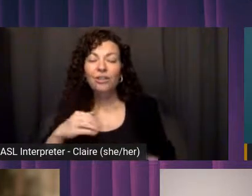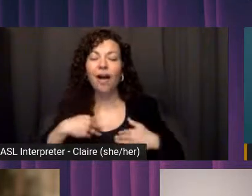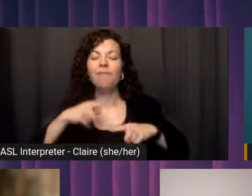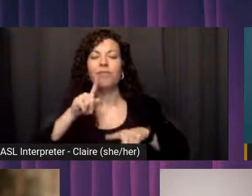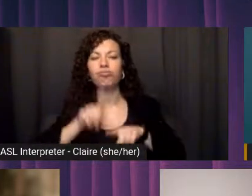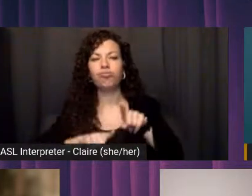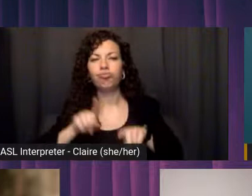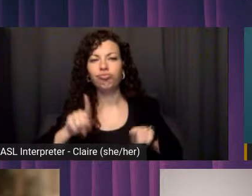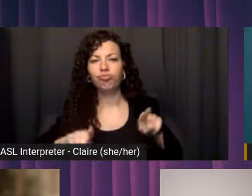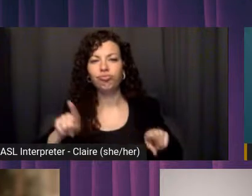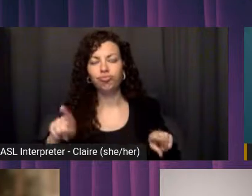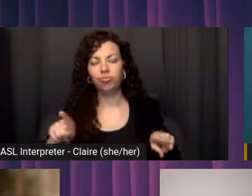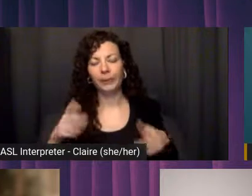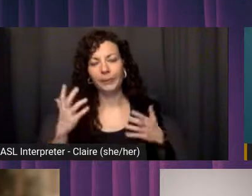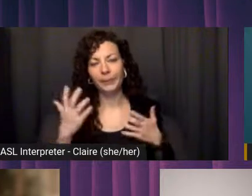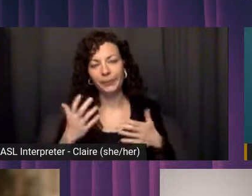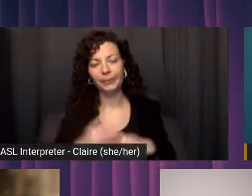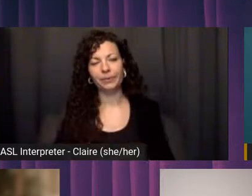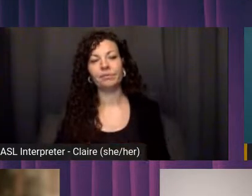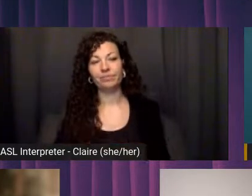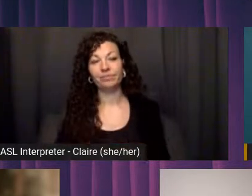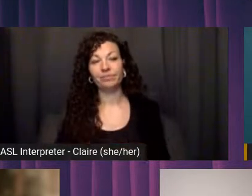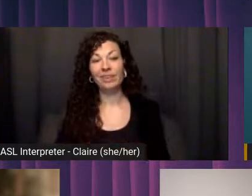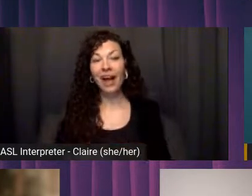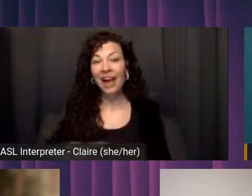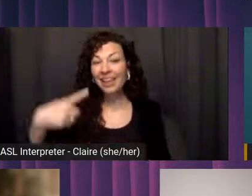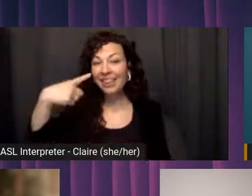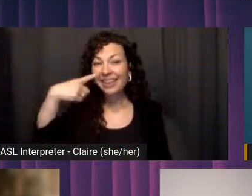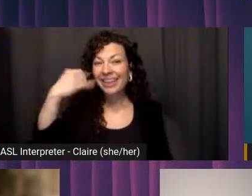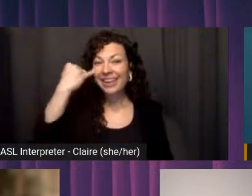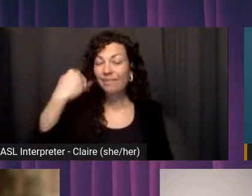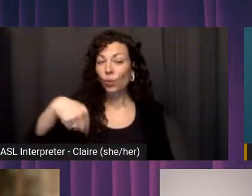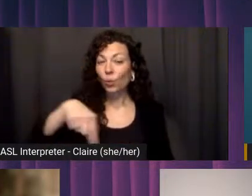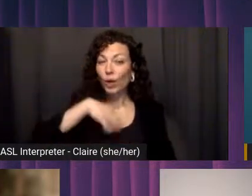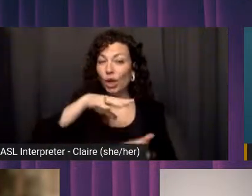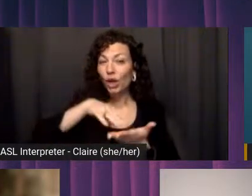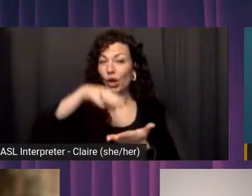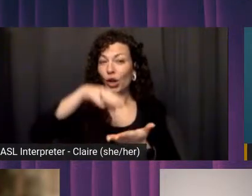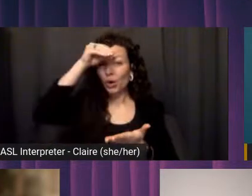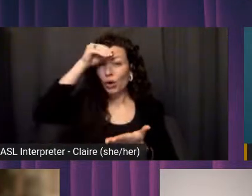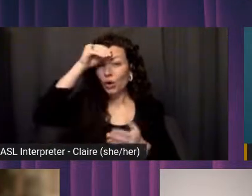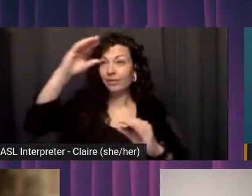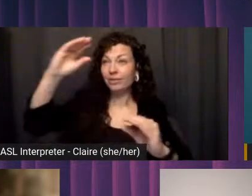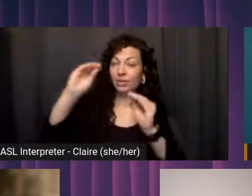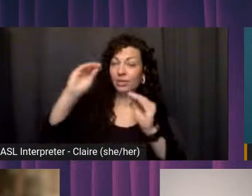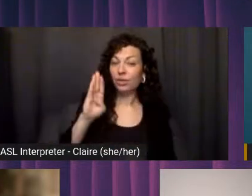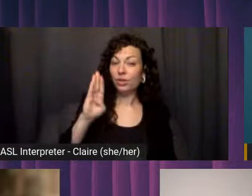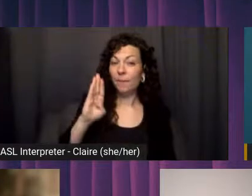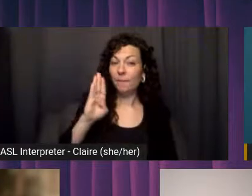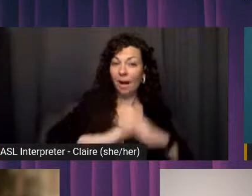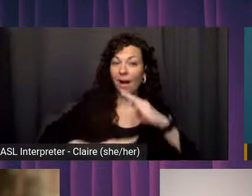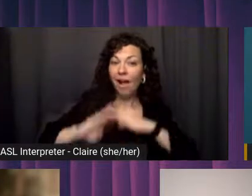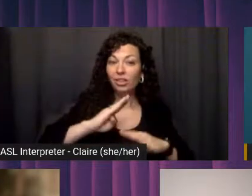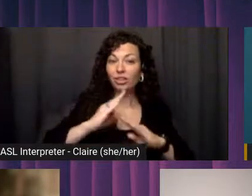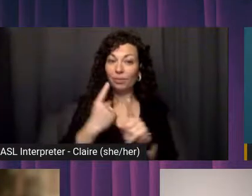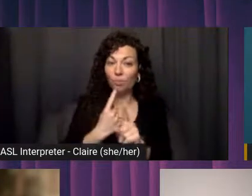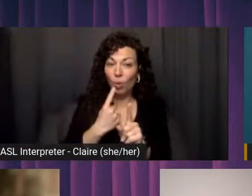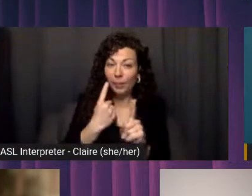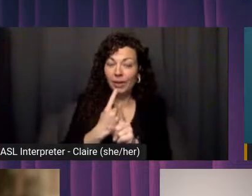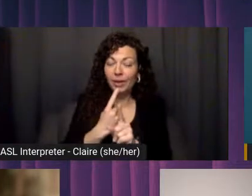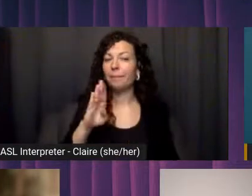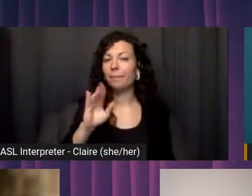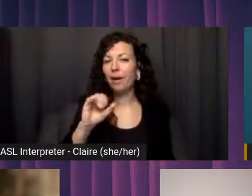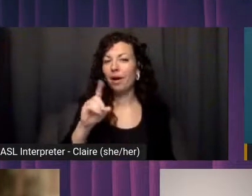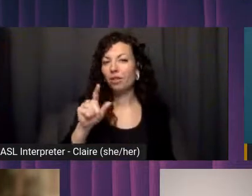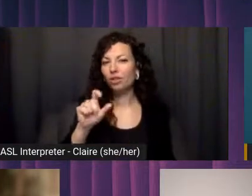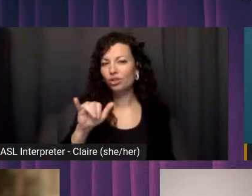were taught biology properly, about the varieties in sex